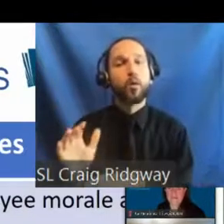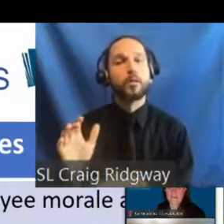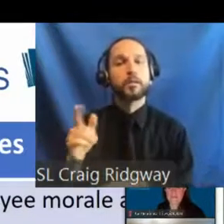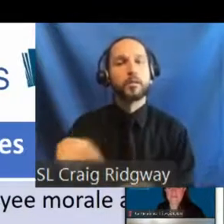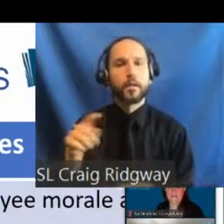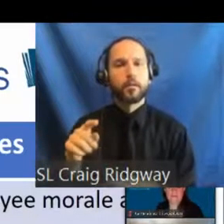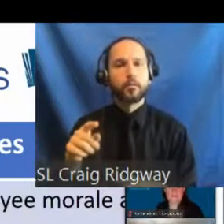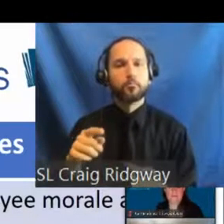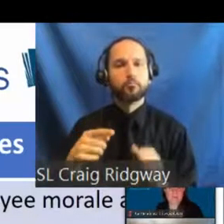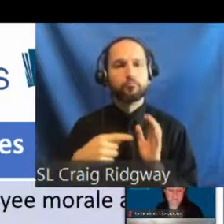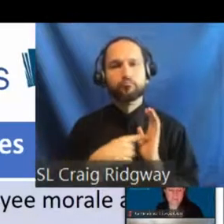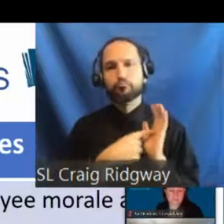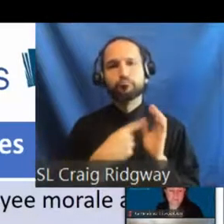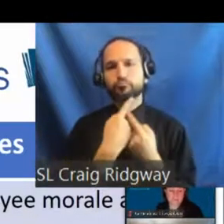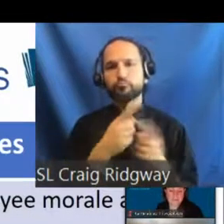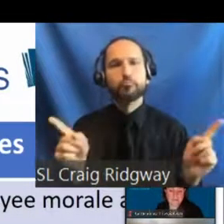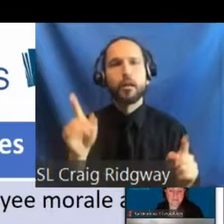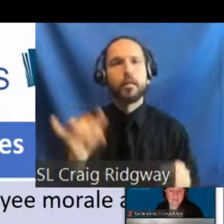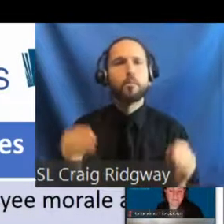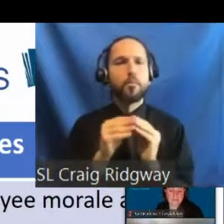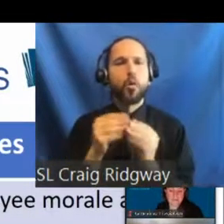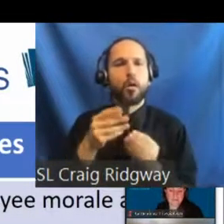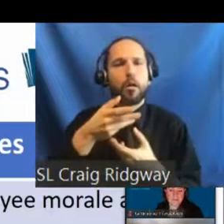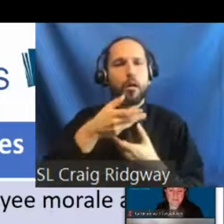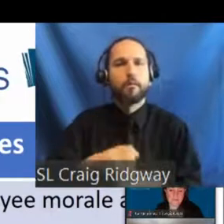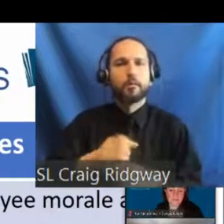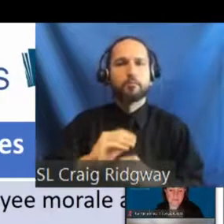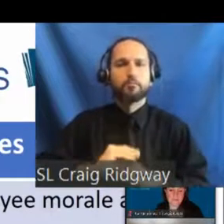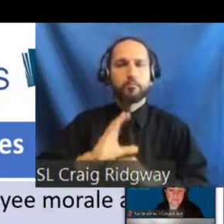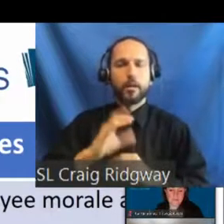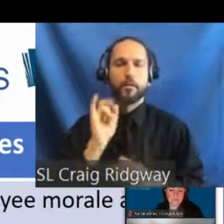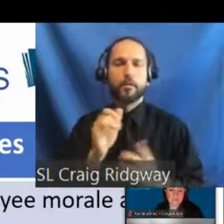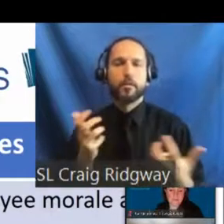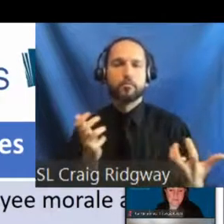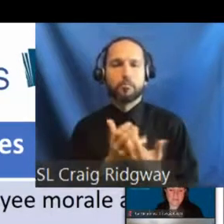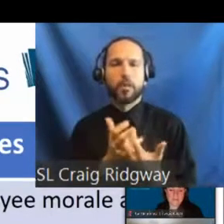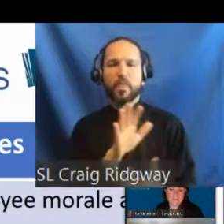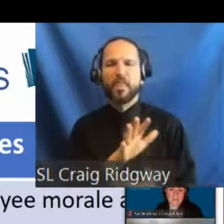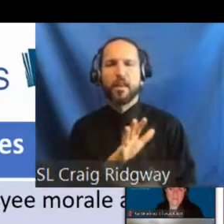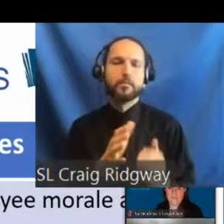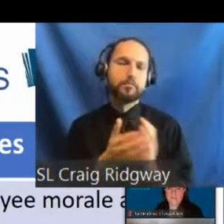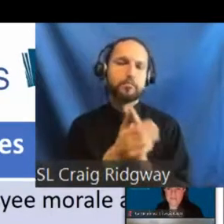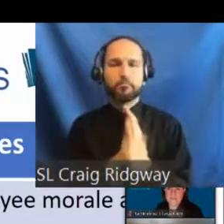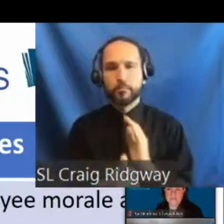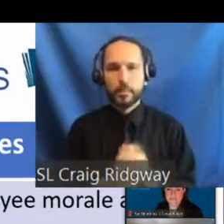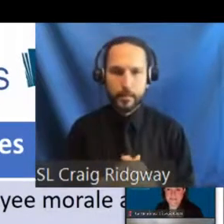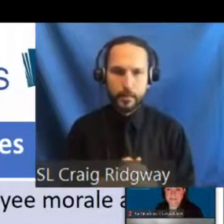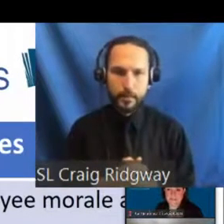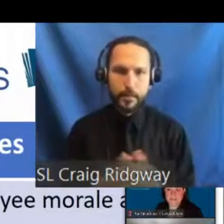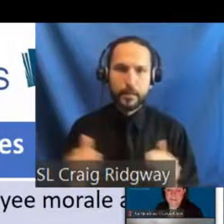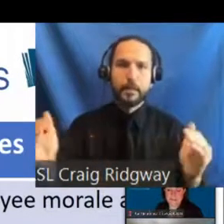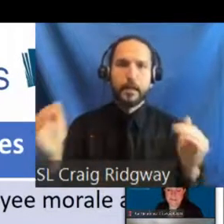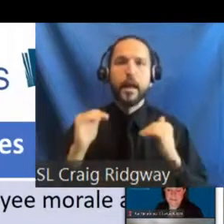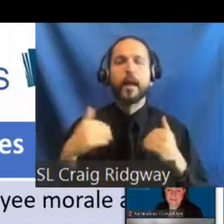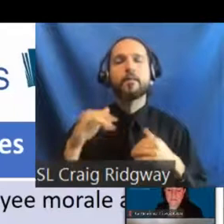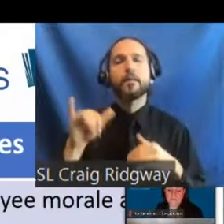confidence and self-esteem when afforded opportunities aligned with their strengths and interests. Increasing access to